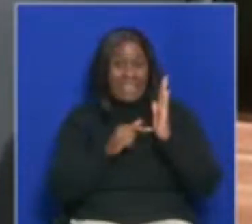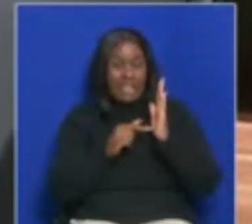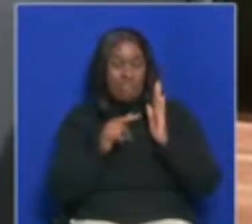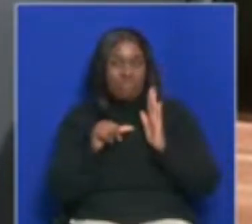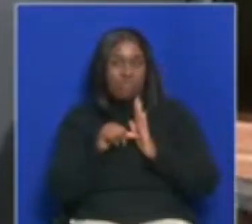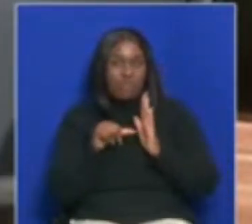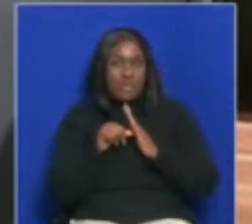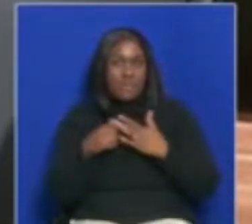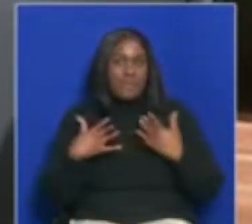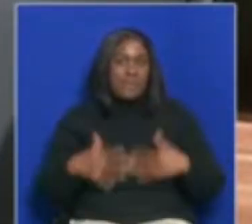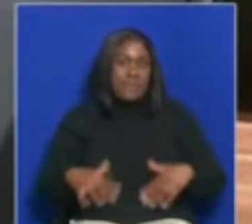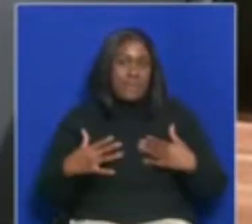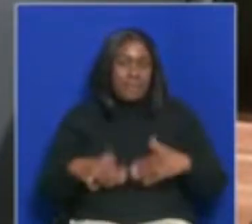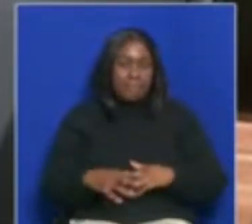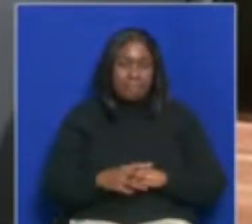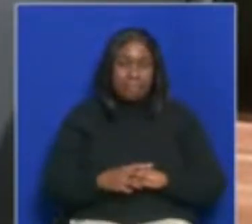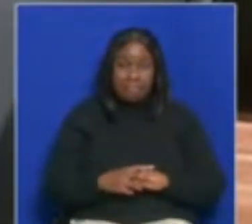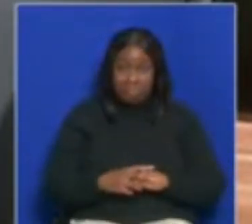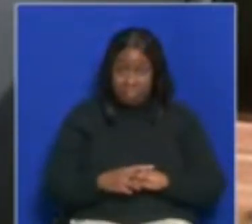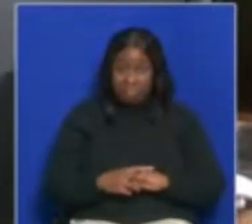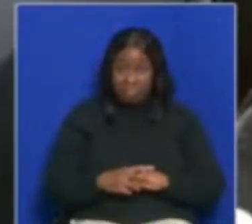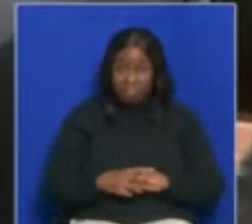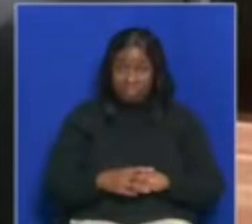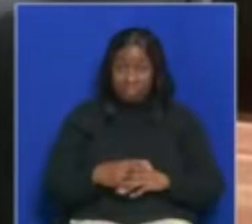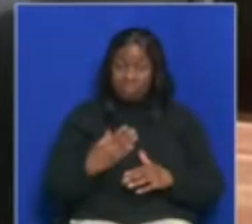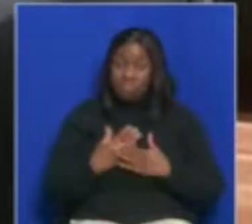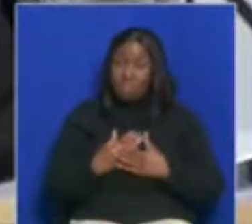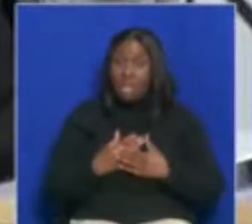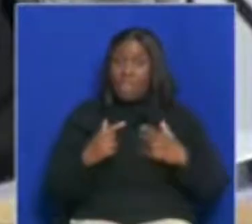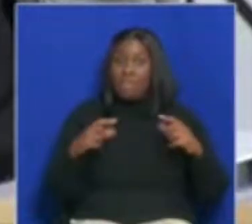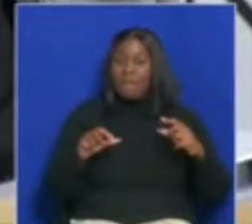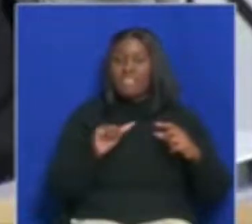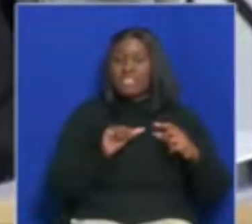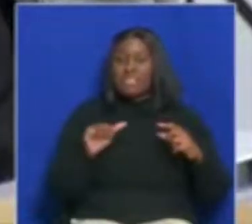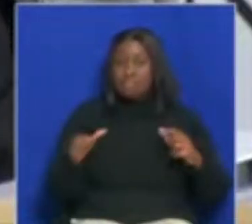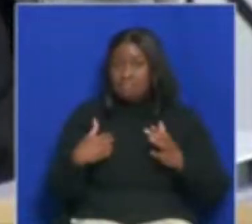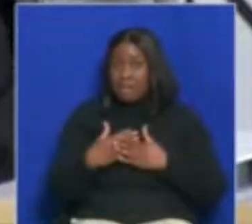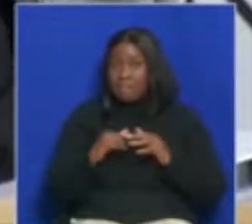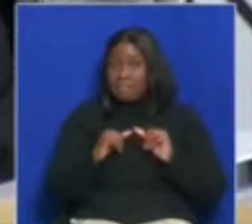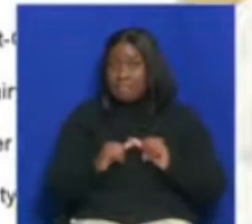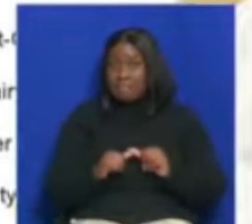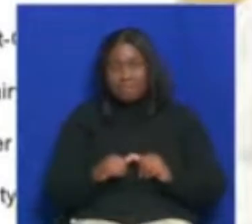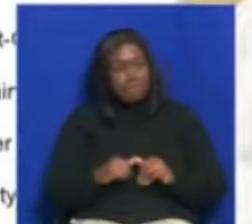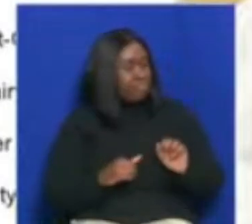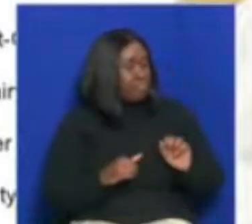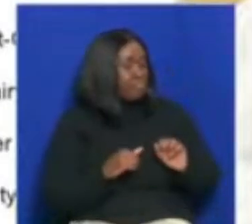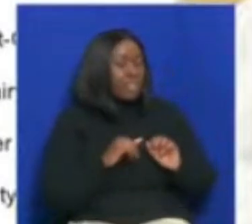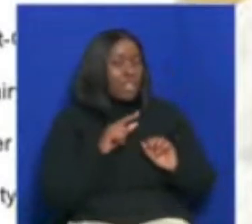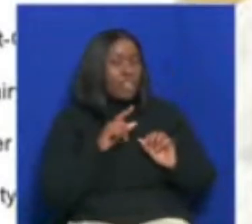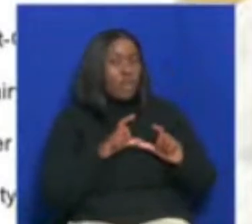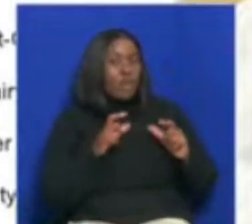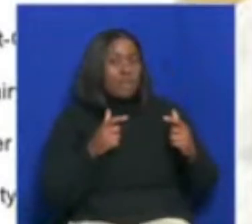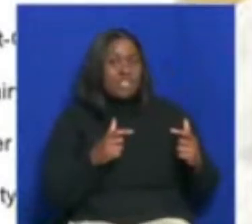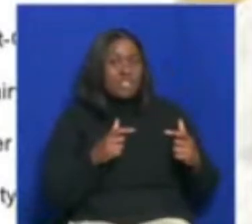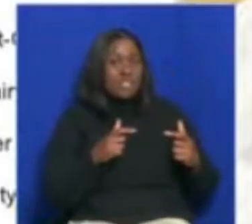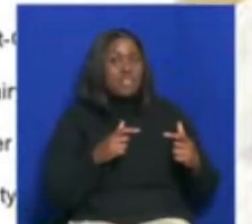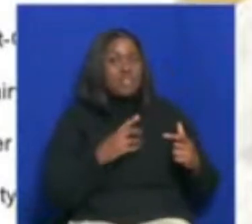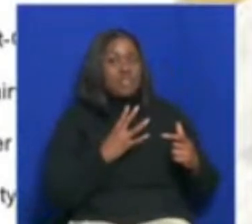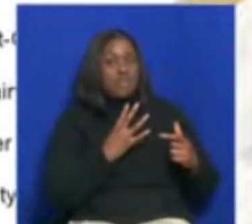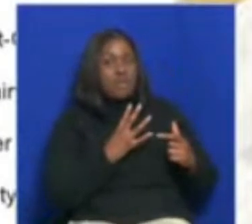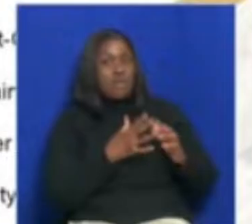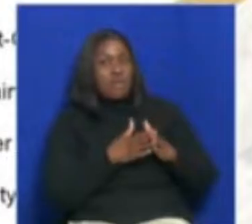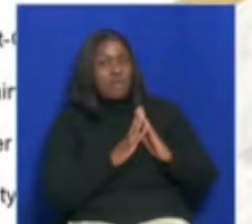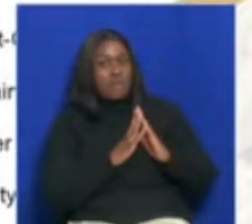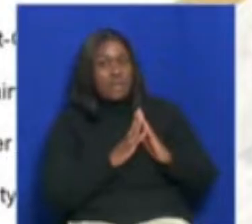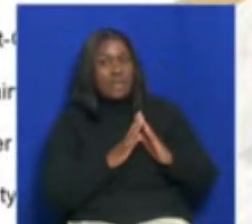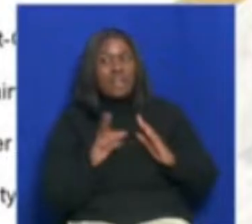Okay. So can we pick up at 66? The Commission has requested the AVL check-in records of Lieutenant Colonel